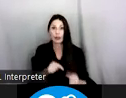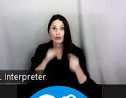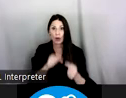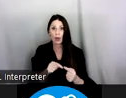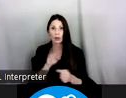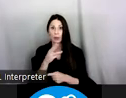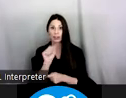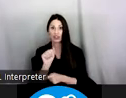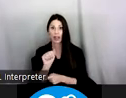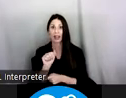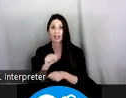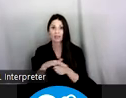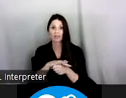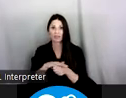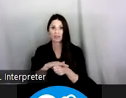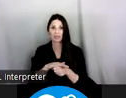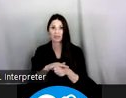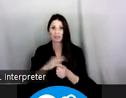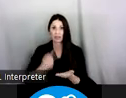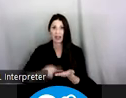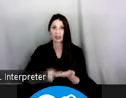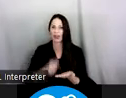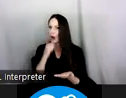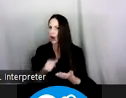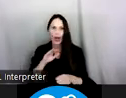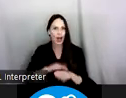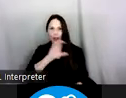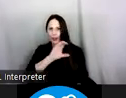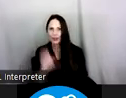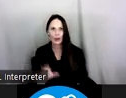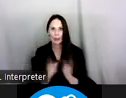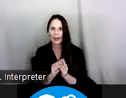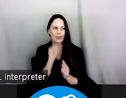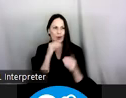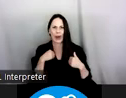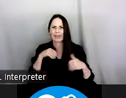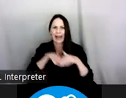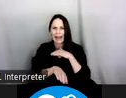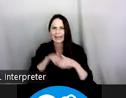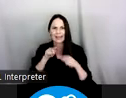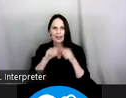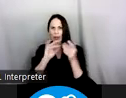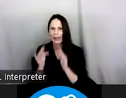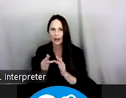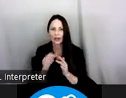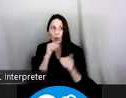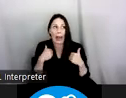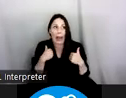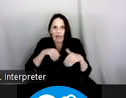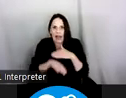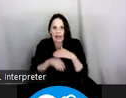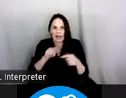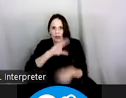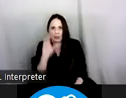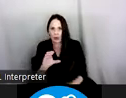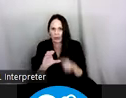covers are not on Zoom meetings, do not have access to the internet, do not have access to Zoom or understand it. I just